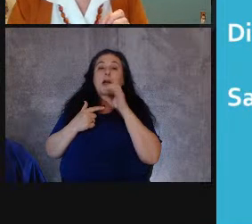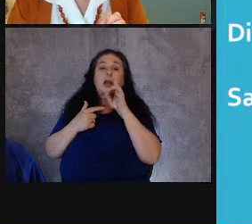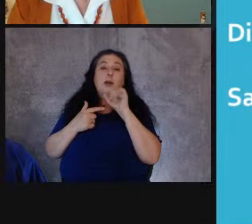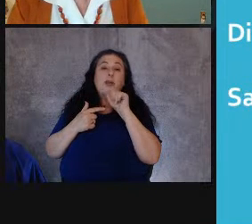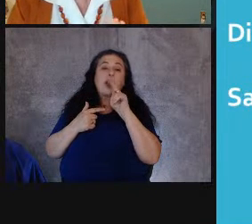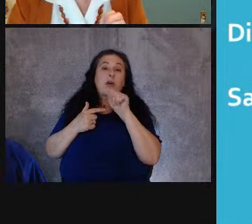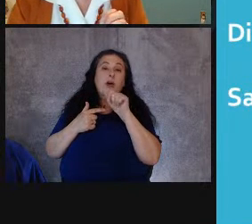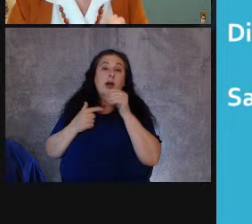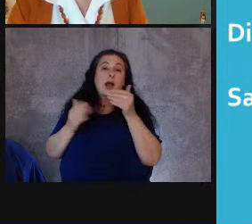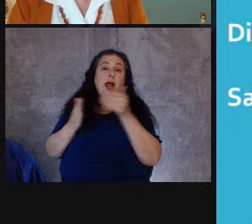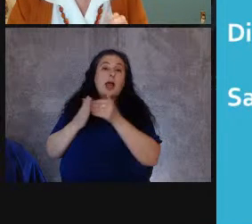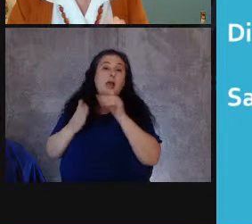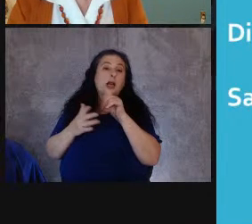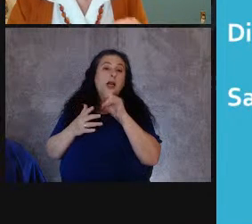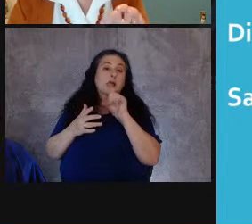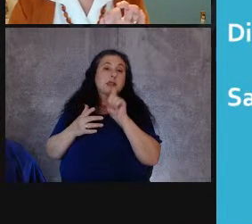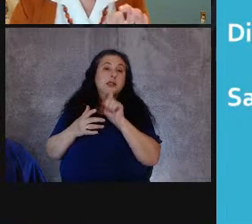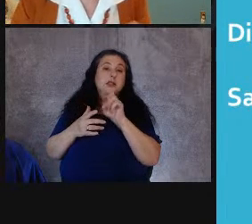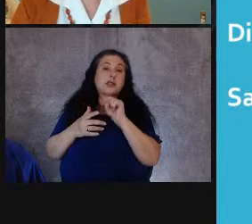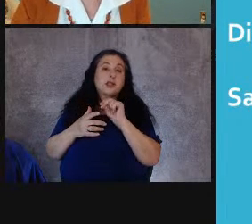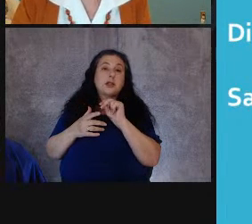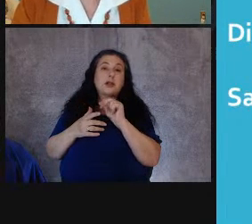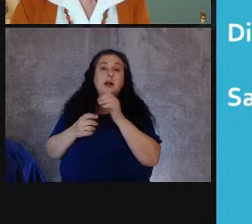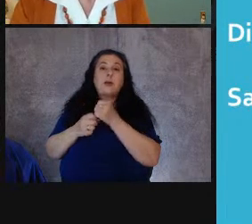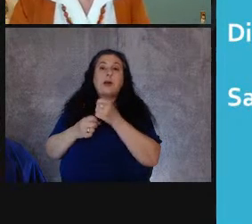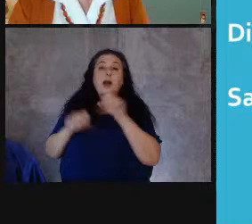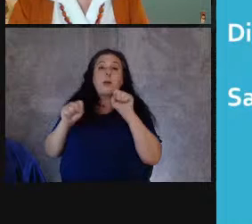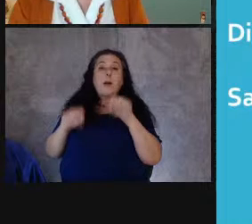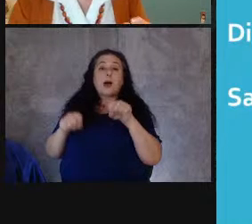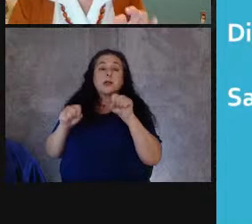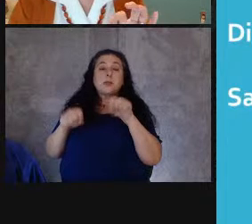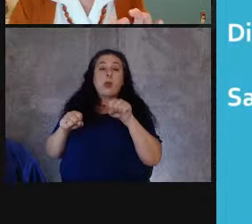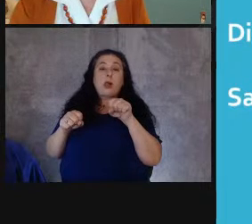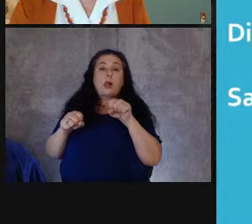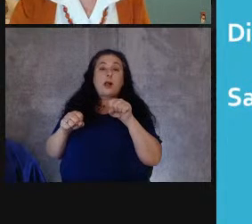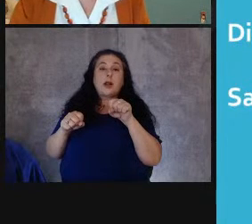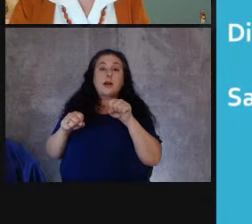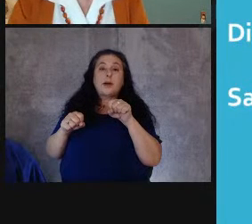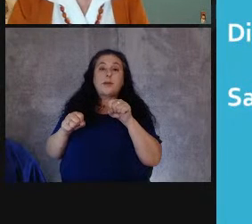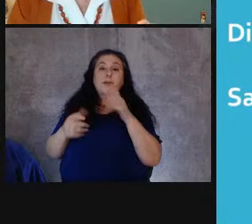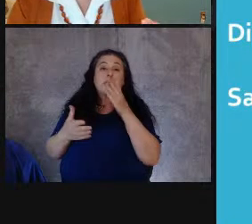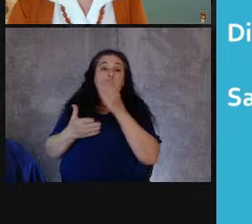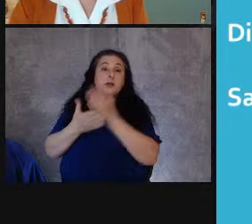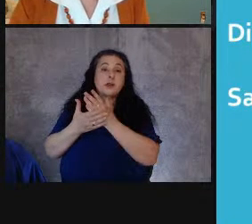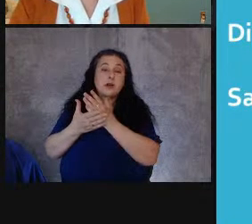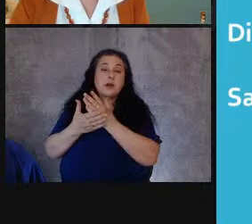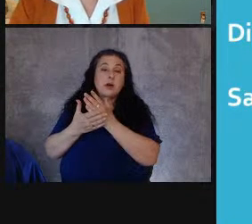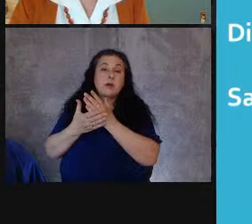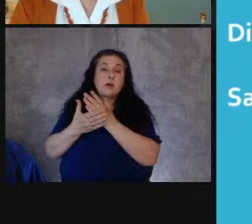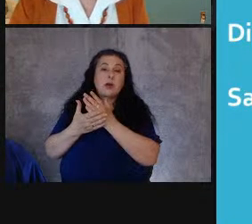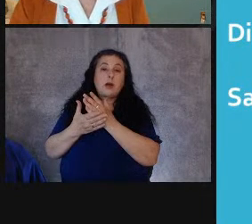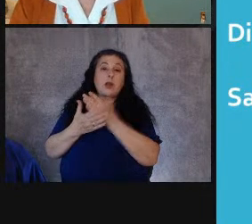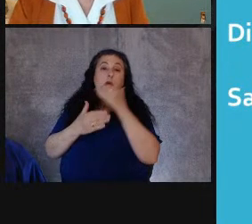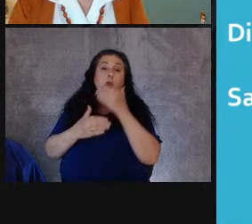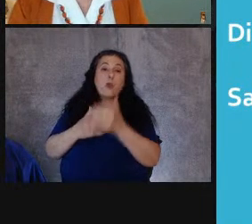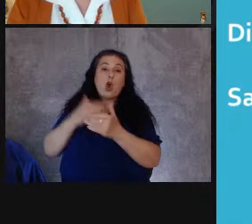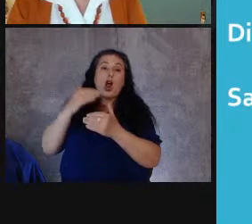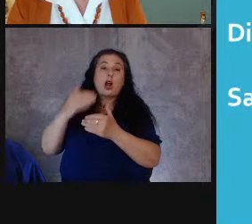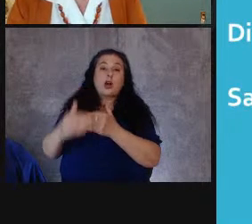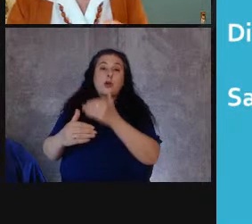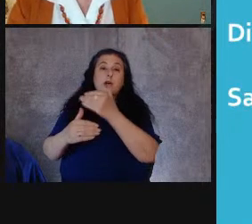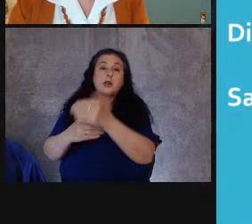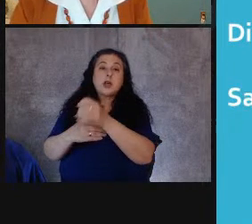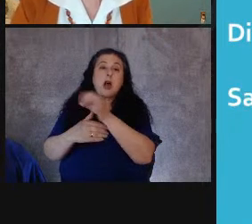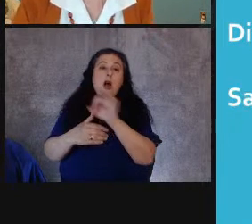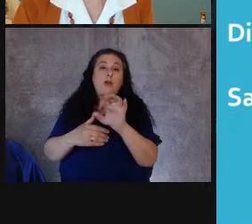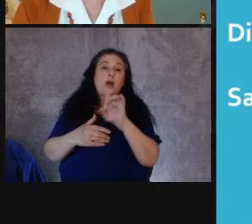diphtheria antitoxin actually made it possible to stop the progress of